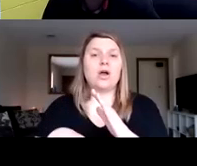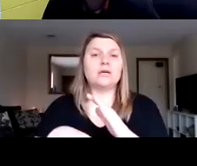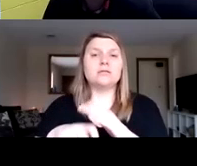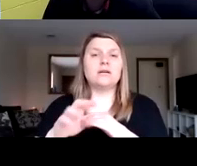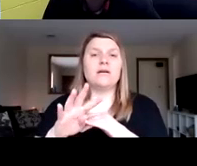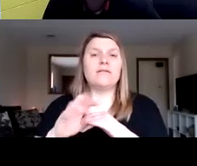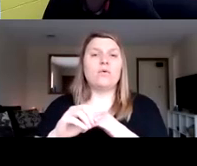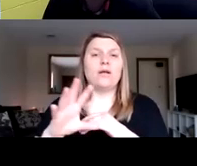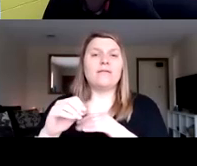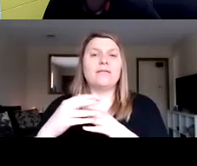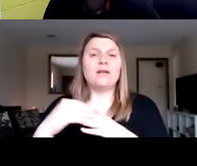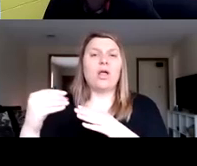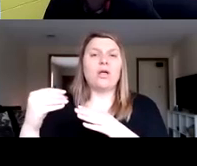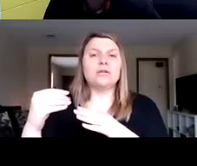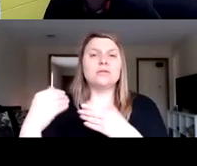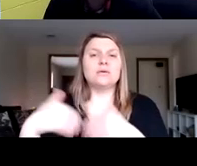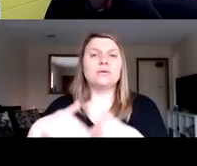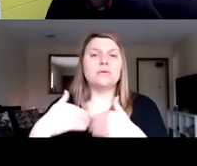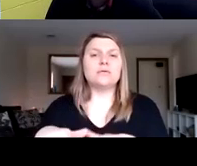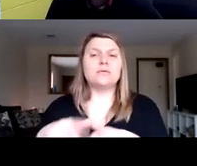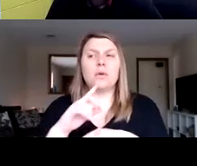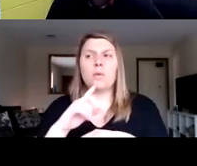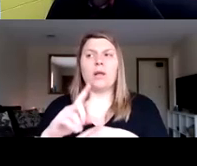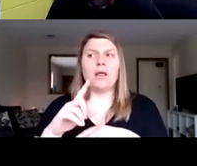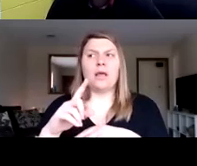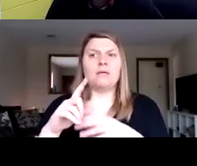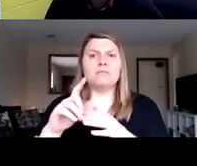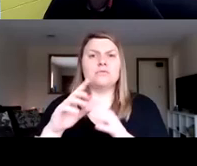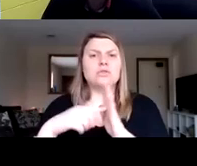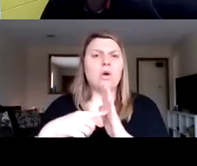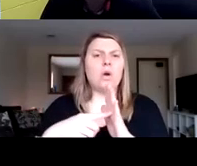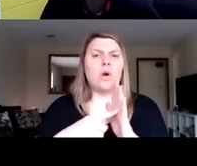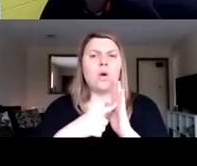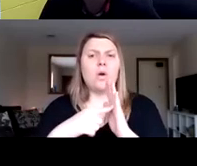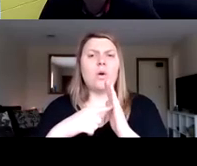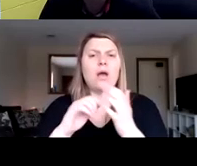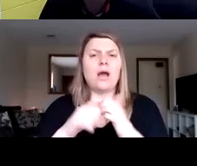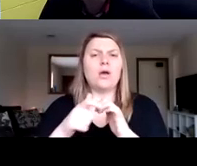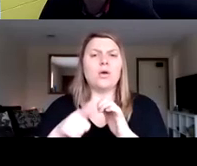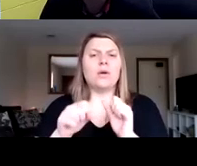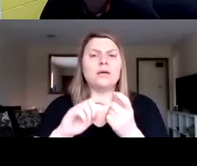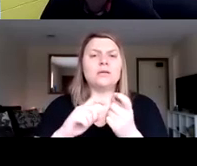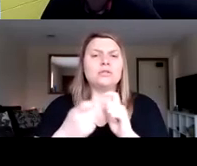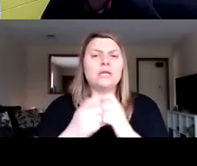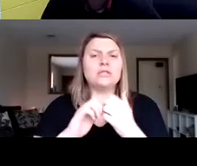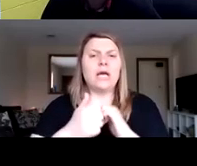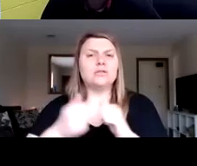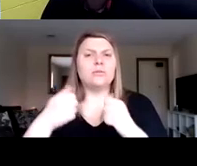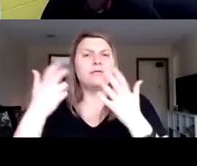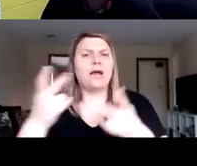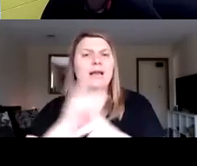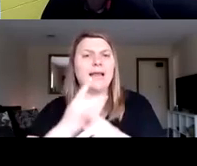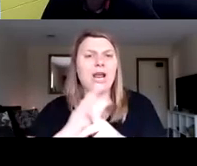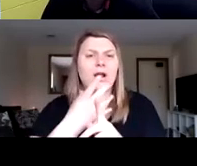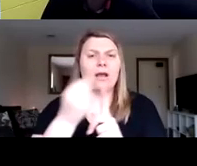or $50 really kind of profoundly shows how you can change the way they provide care and expand